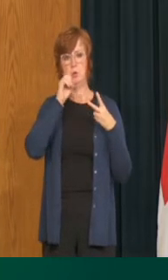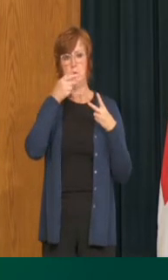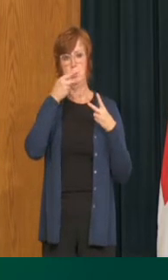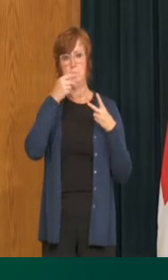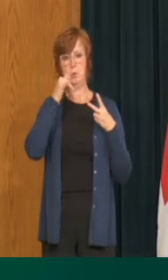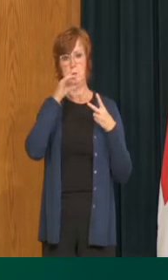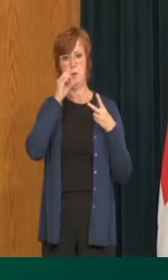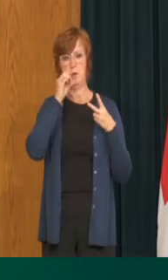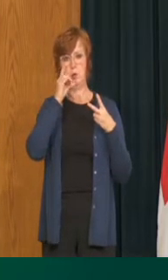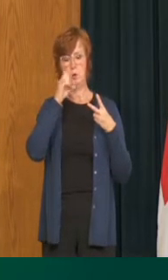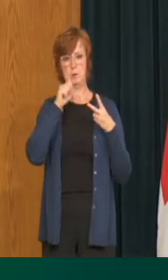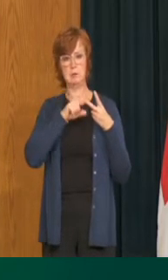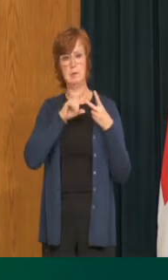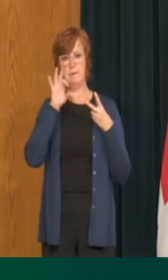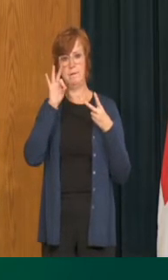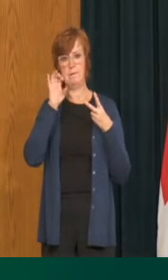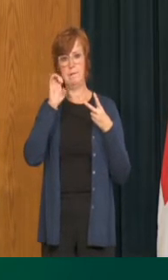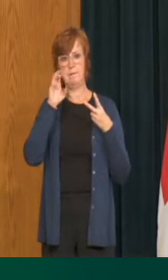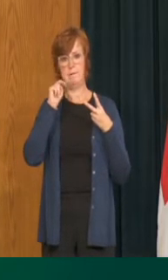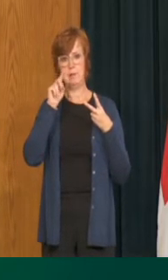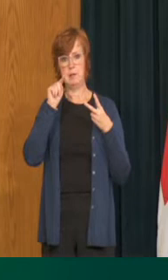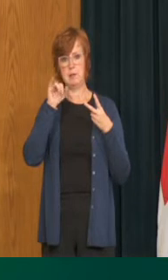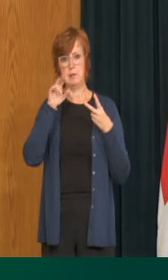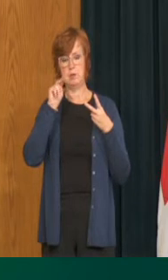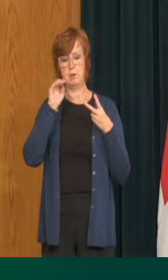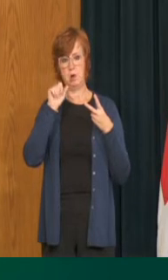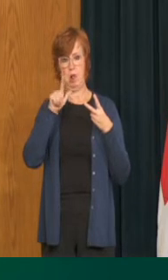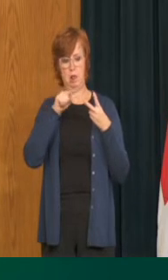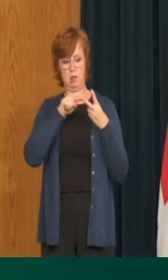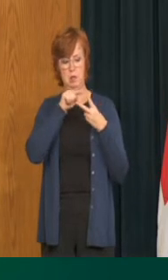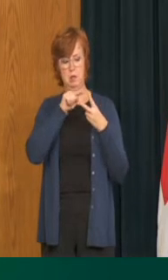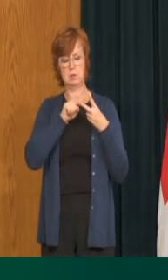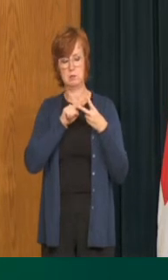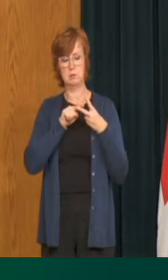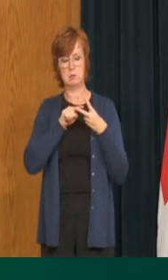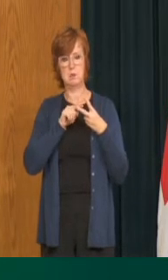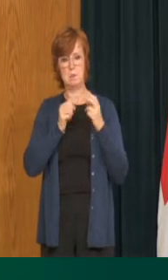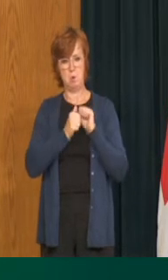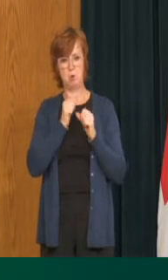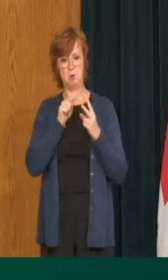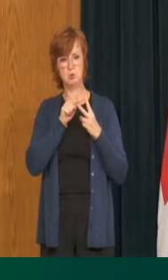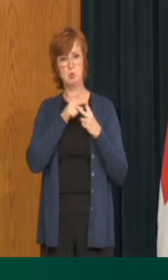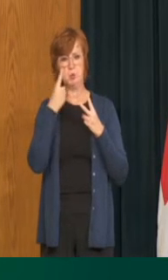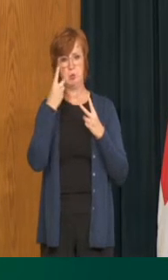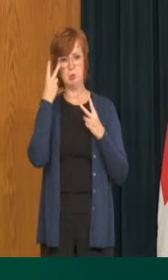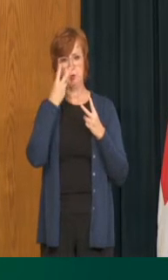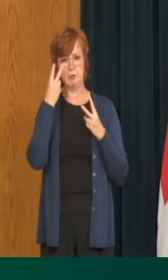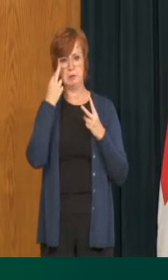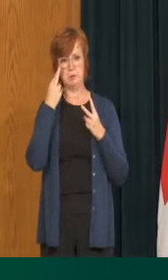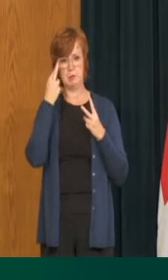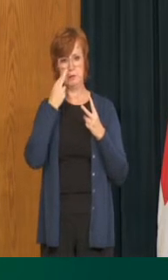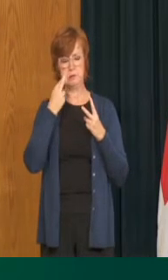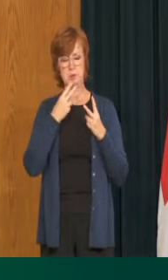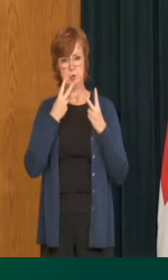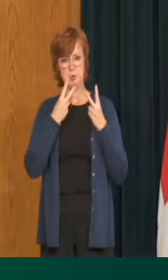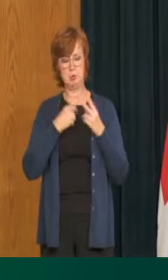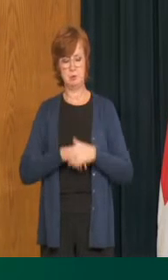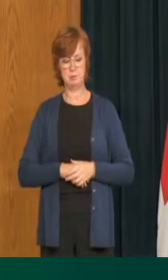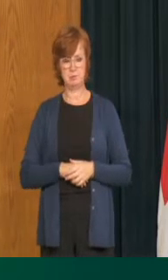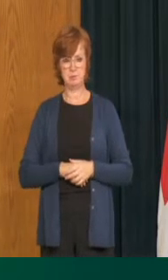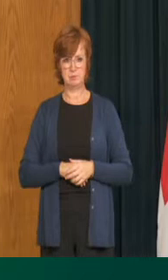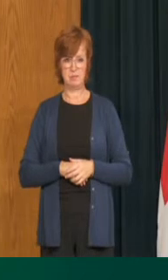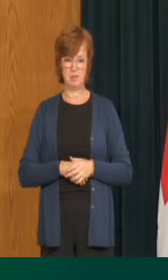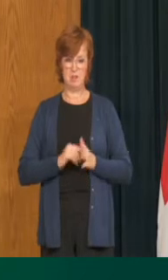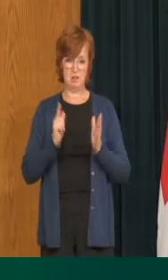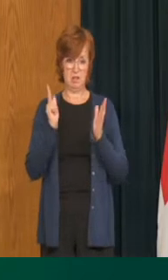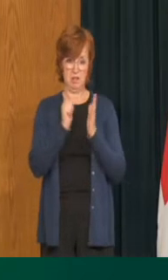that are being made available to people in our communities. So we are dealing here with the illegal